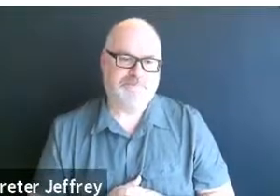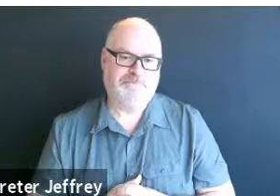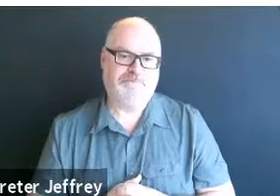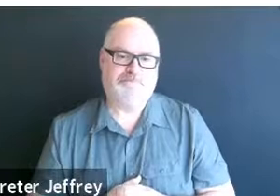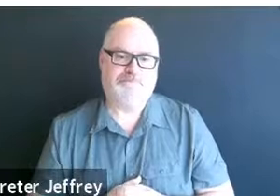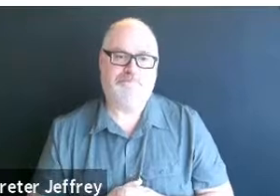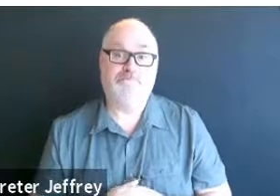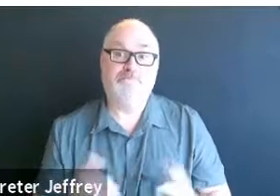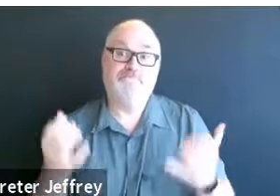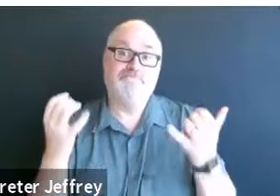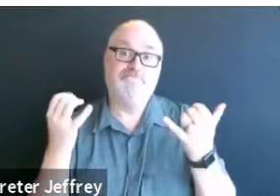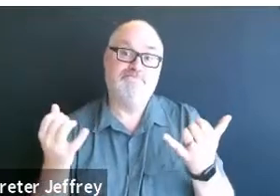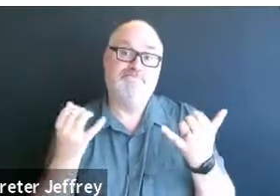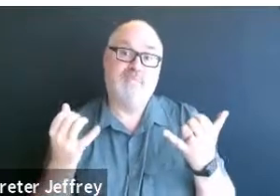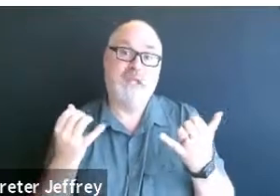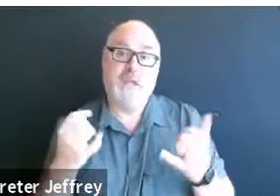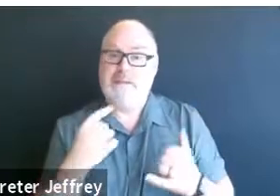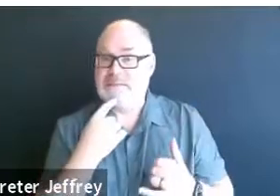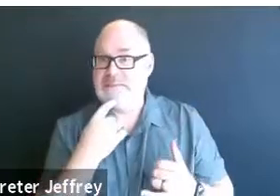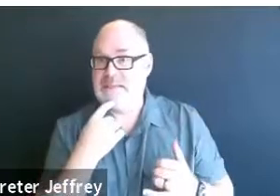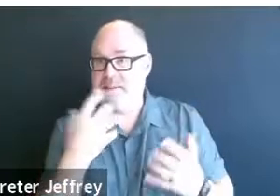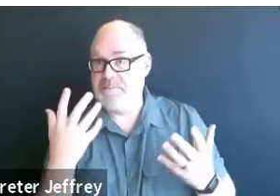So now let's say